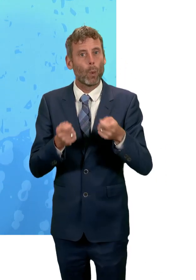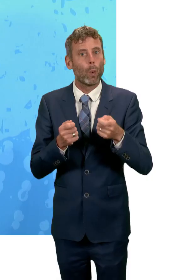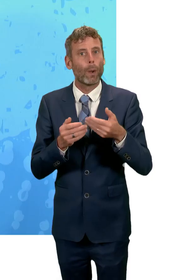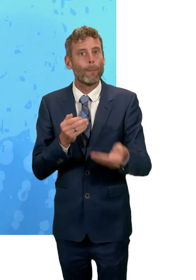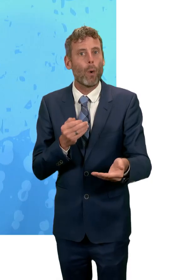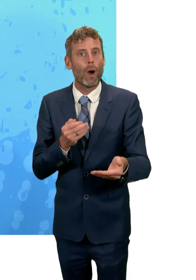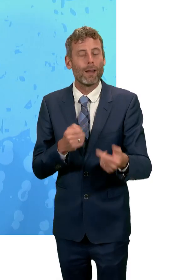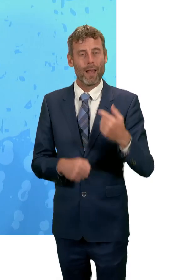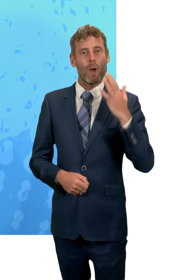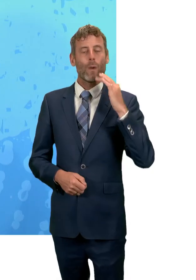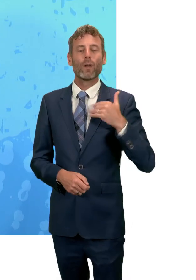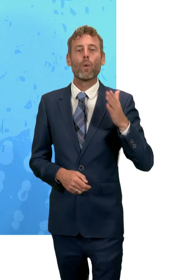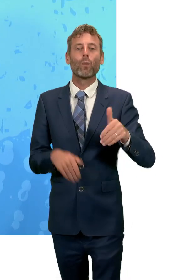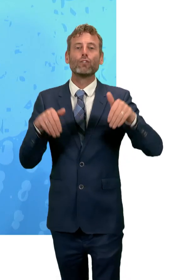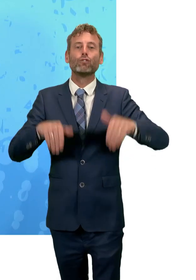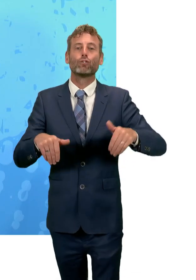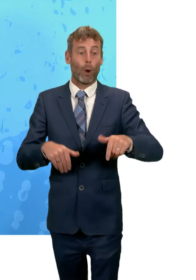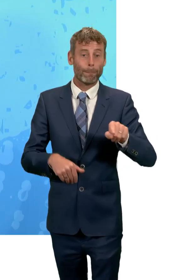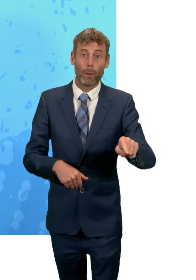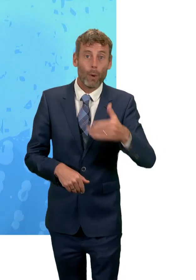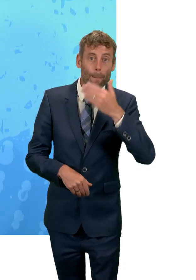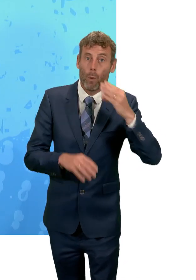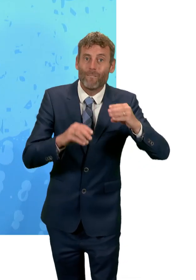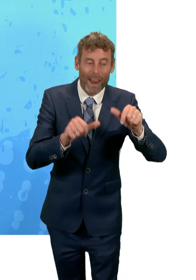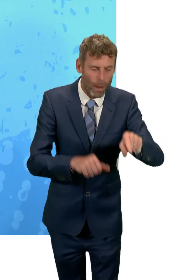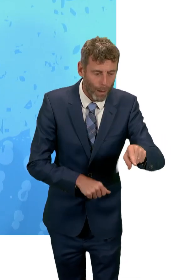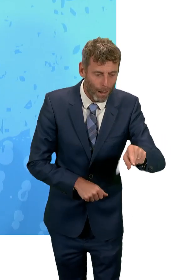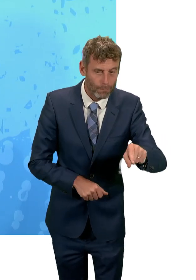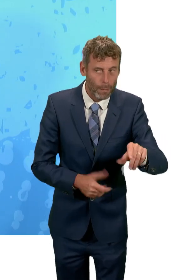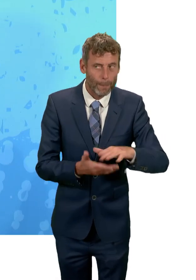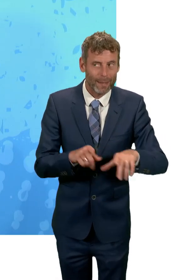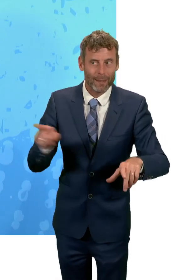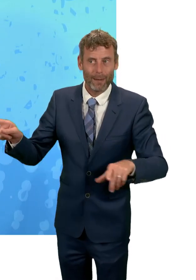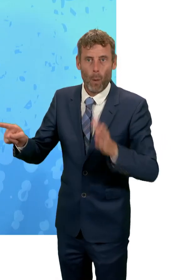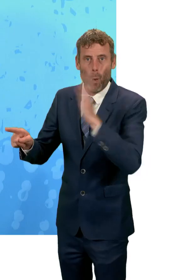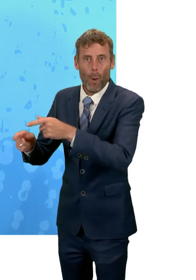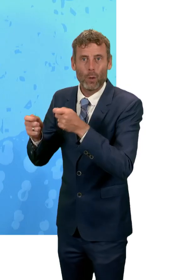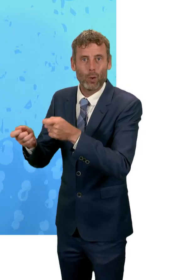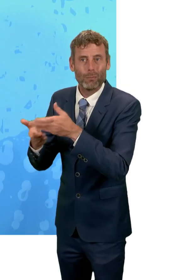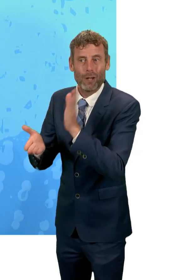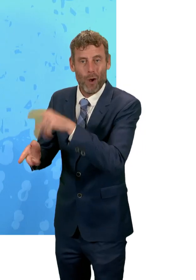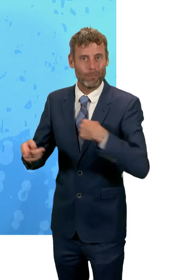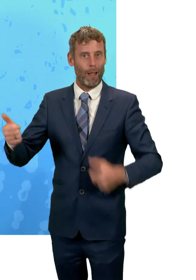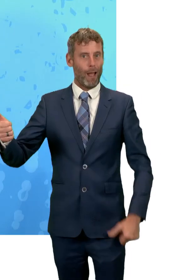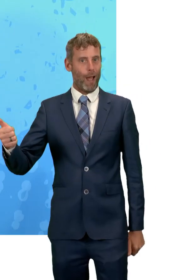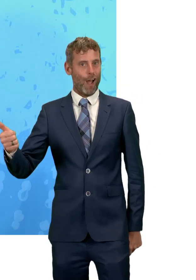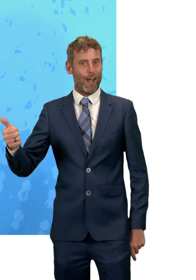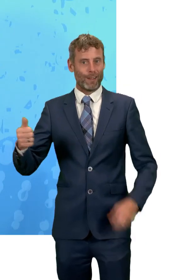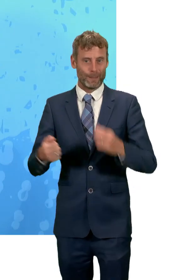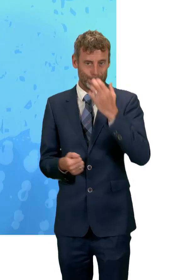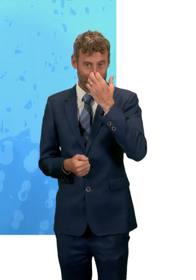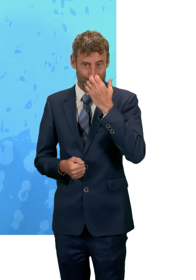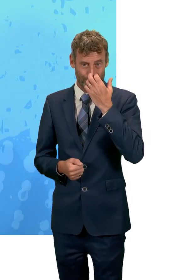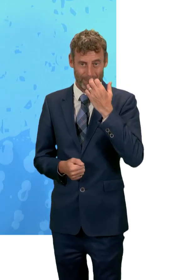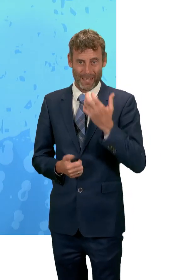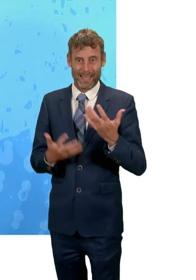making bread and there were certain things that you really struggled to get. And I got excited that people were now trying to recreate